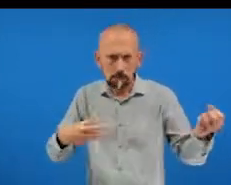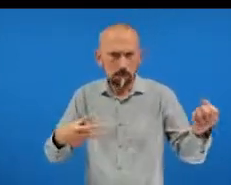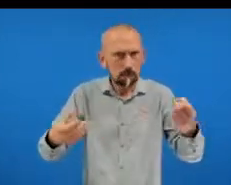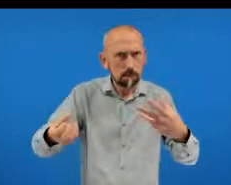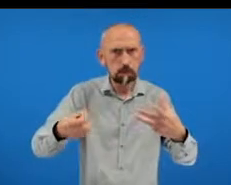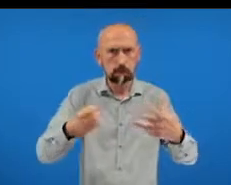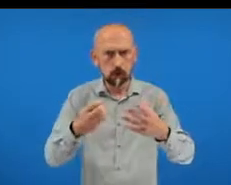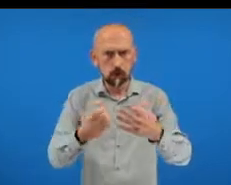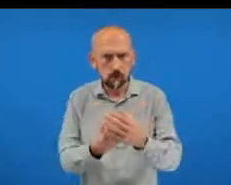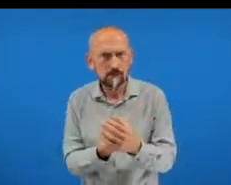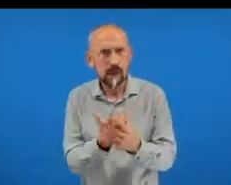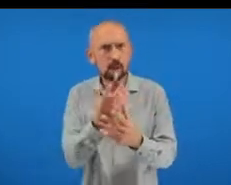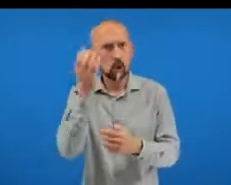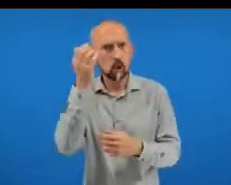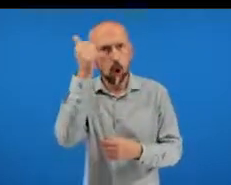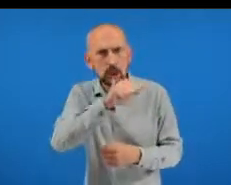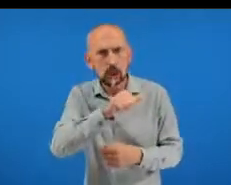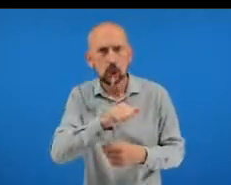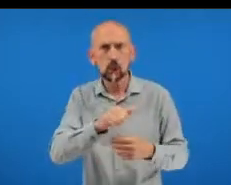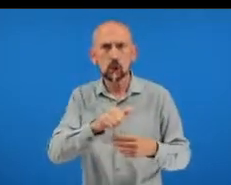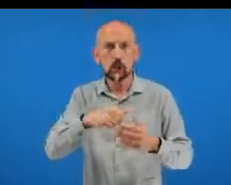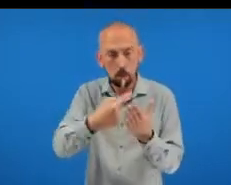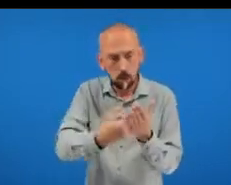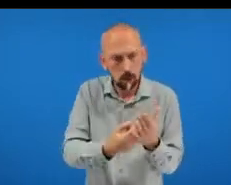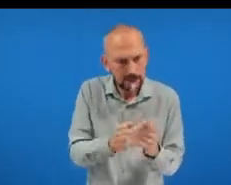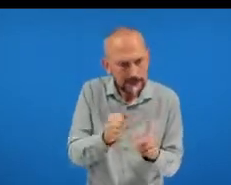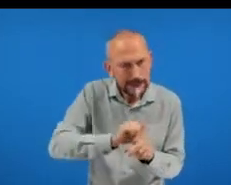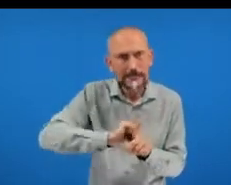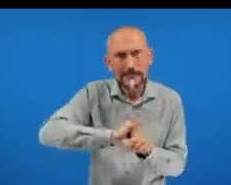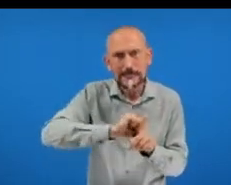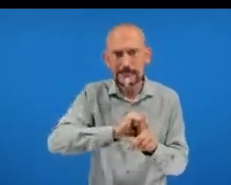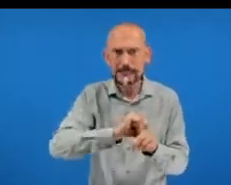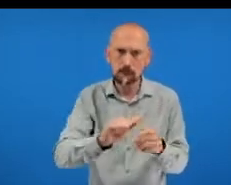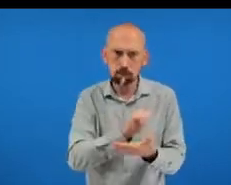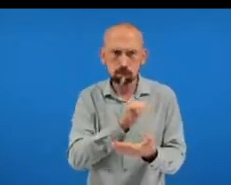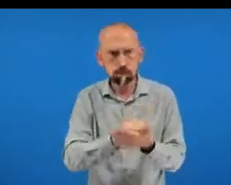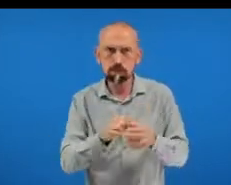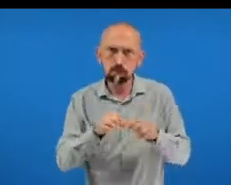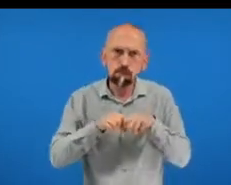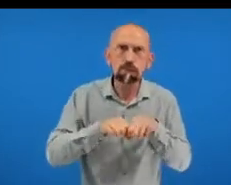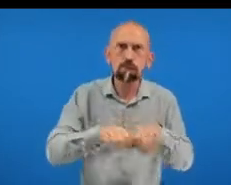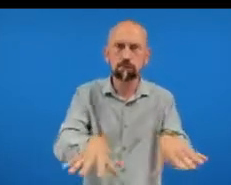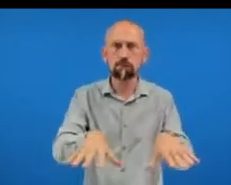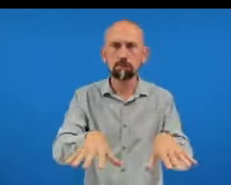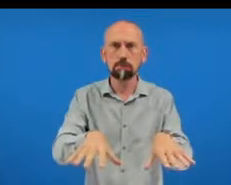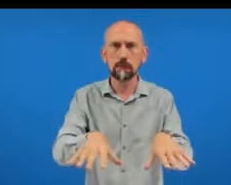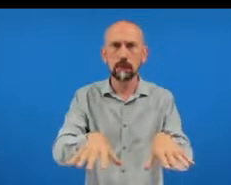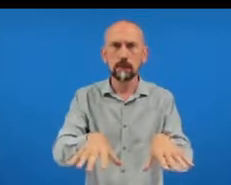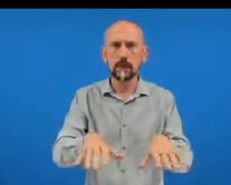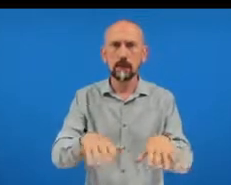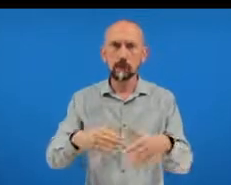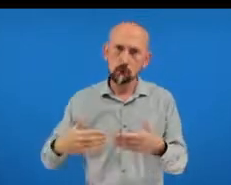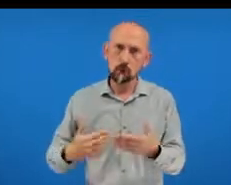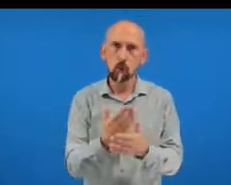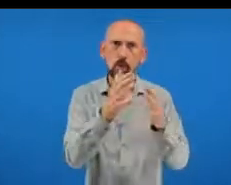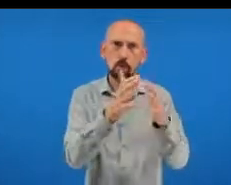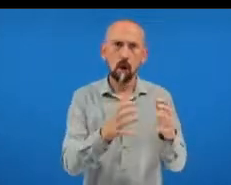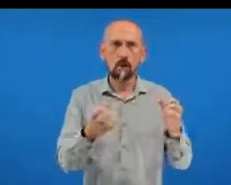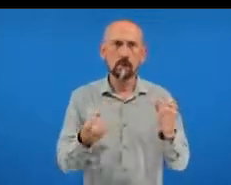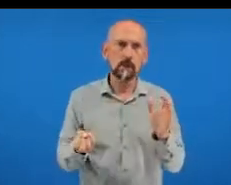policy and get good, robust outcomes through the policy that moves through the Parliament. I'm